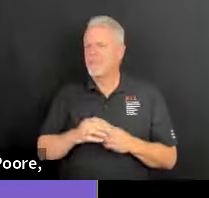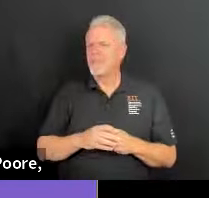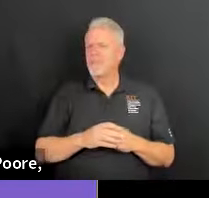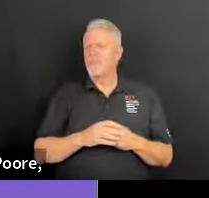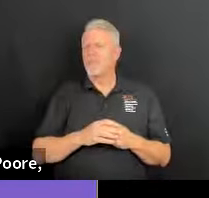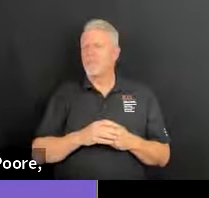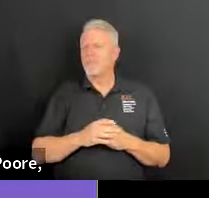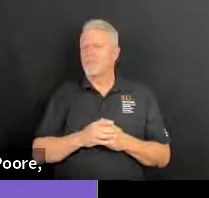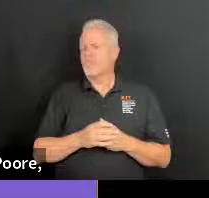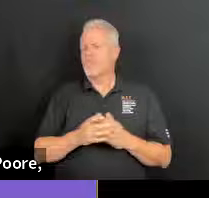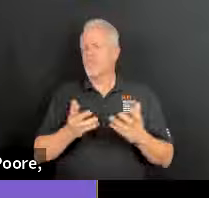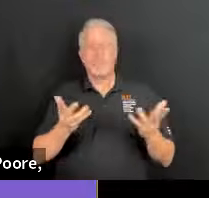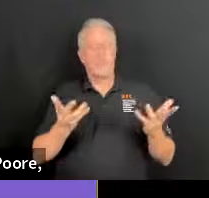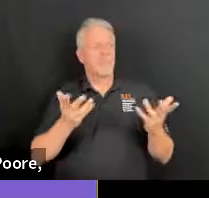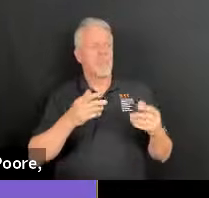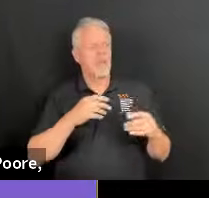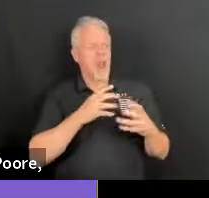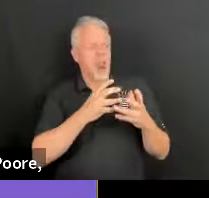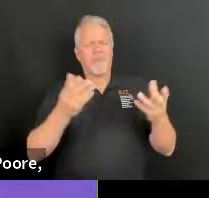of hearing community.